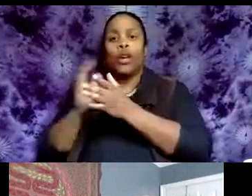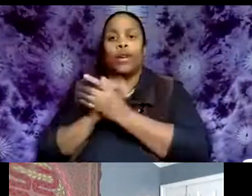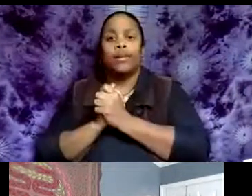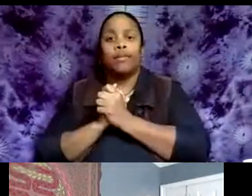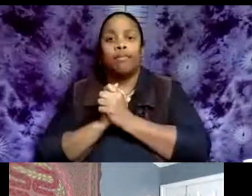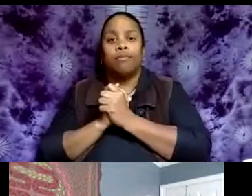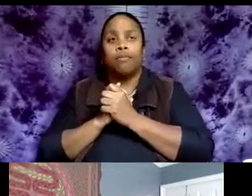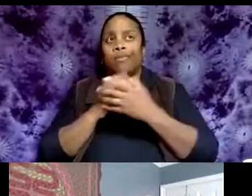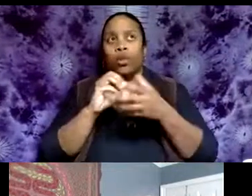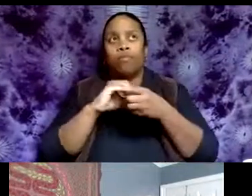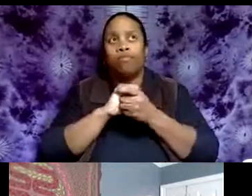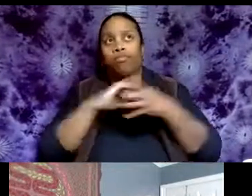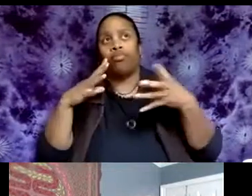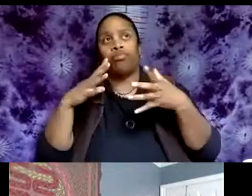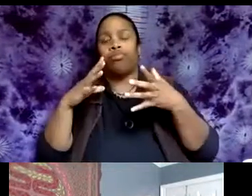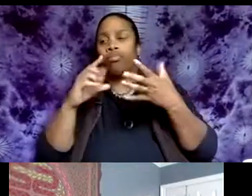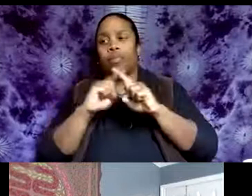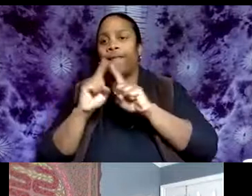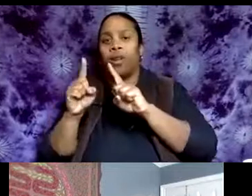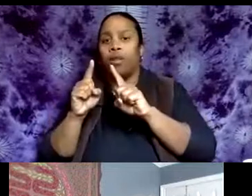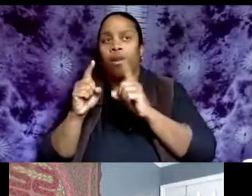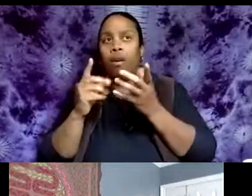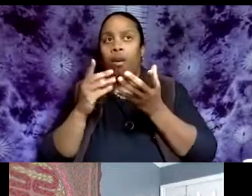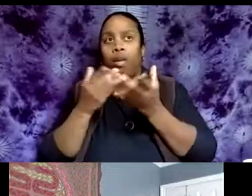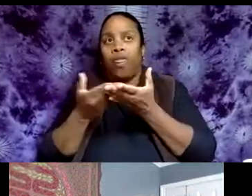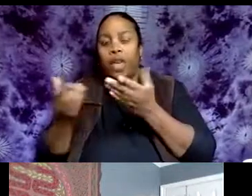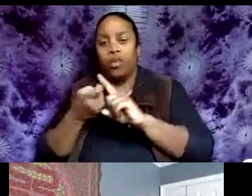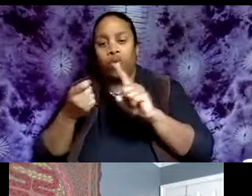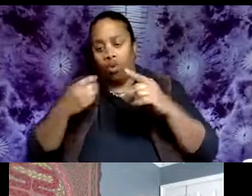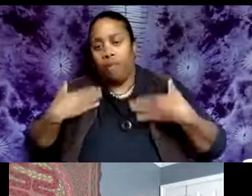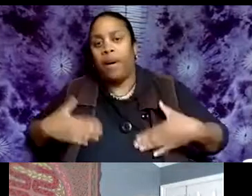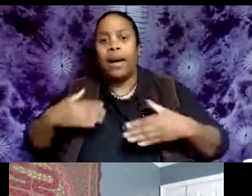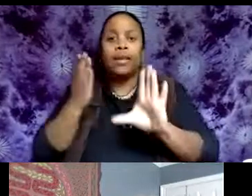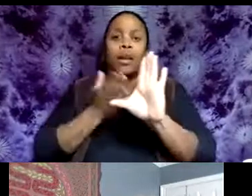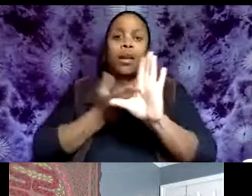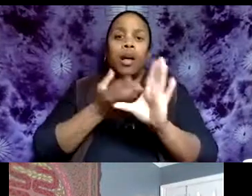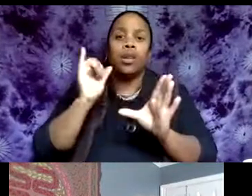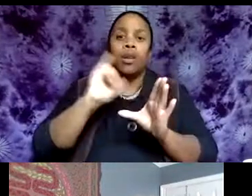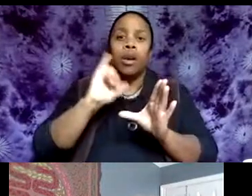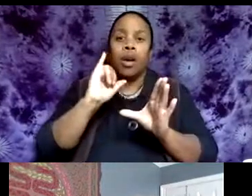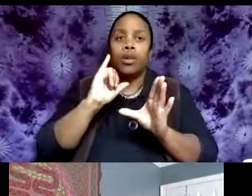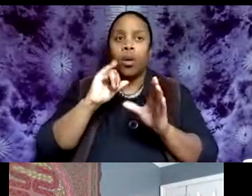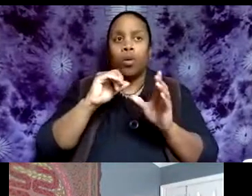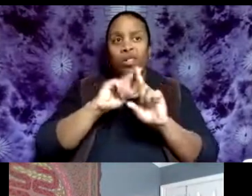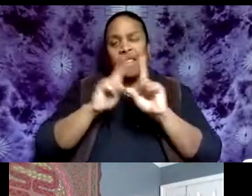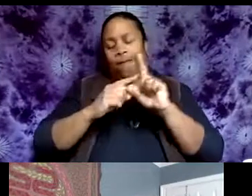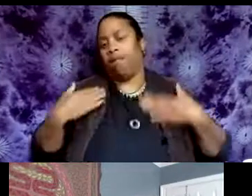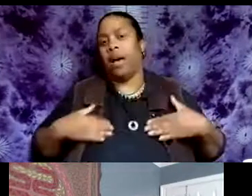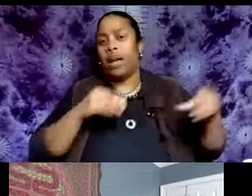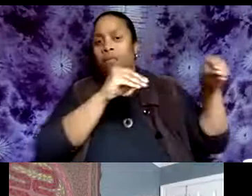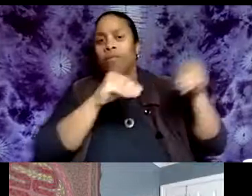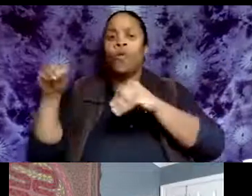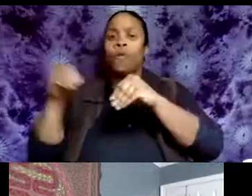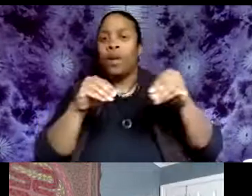disentangling things through the body psychology. And then also there are a number of, so there's body movements and different affirmation thoughts and things like